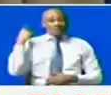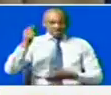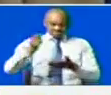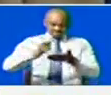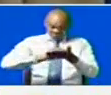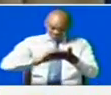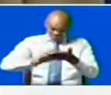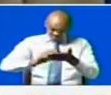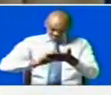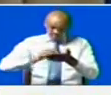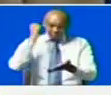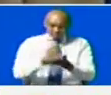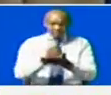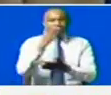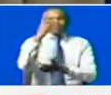in 2010.